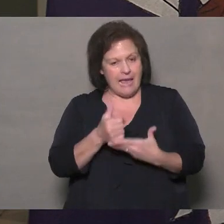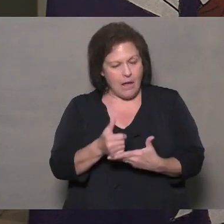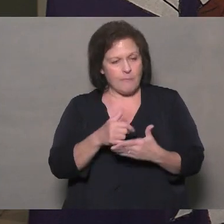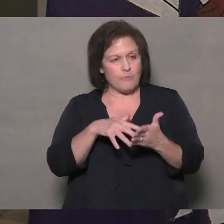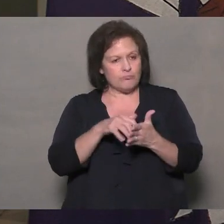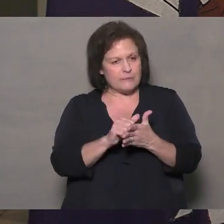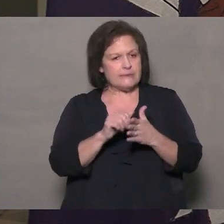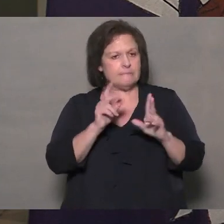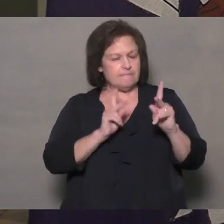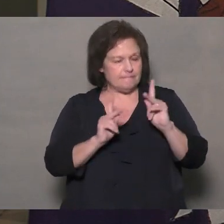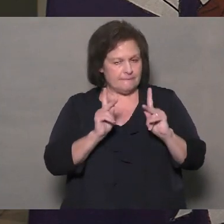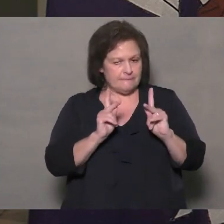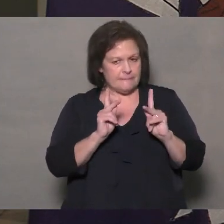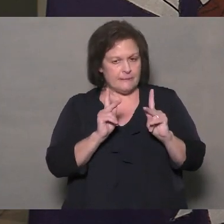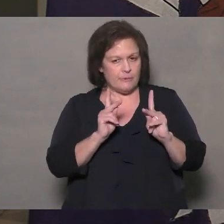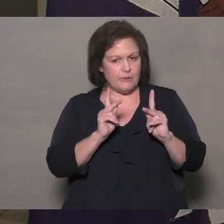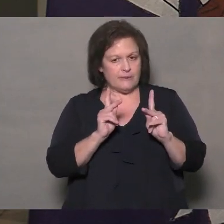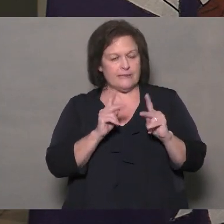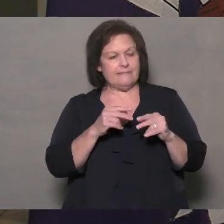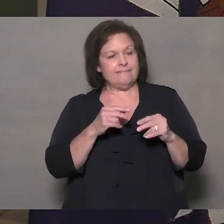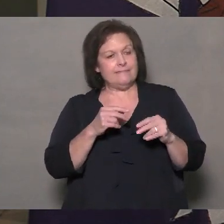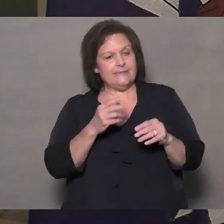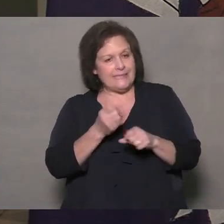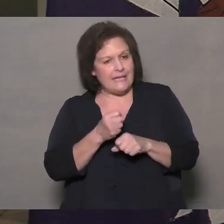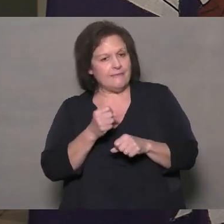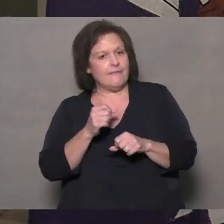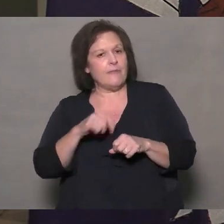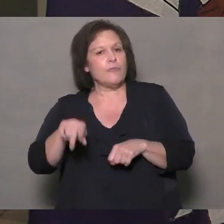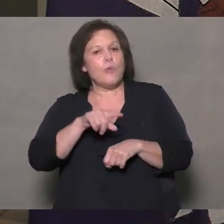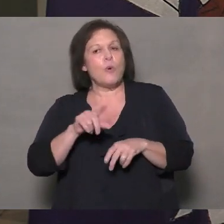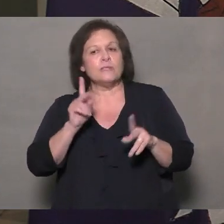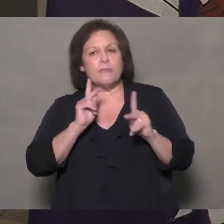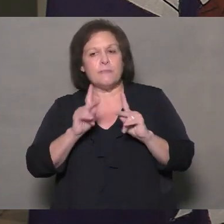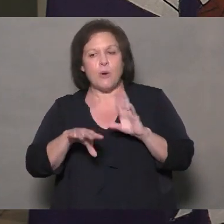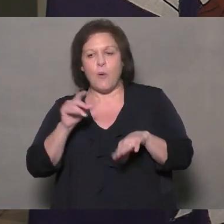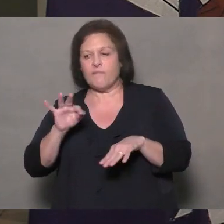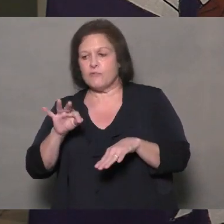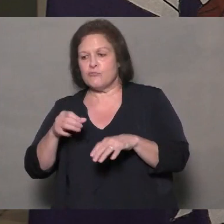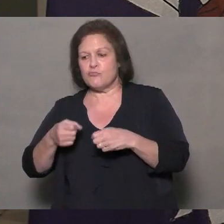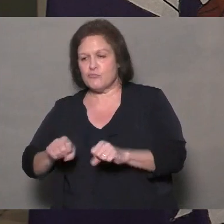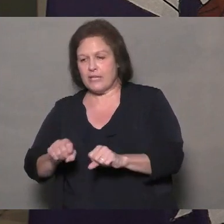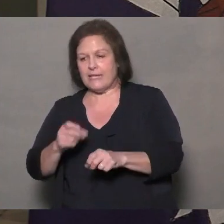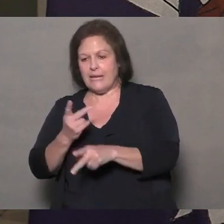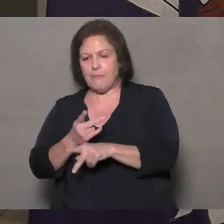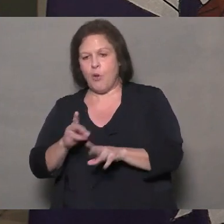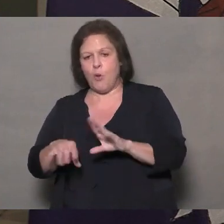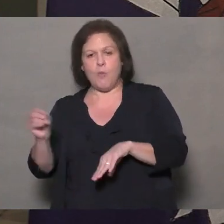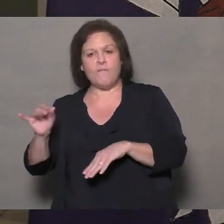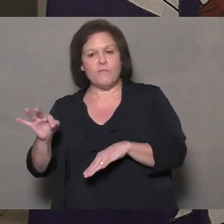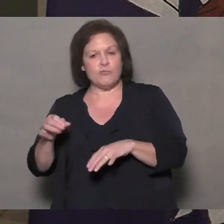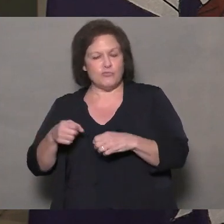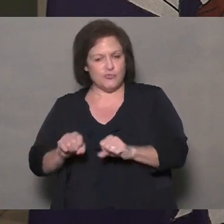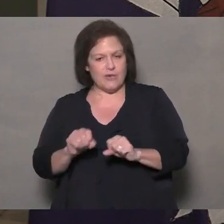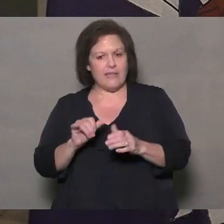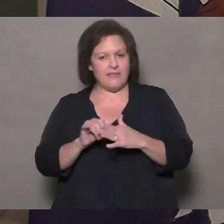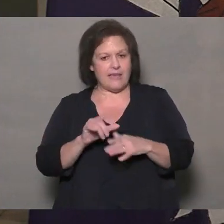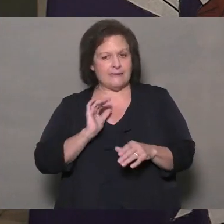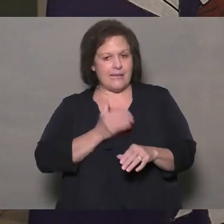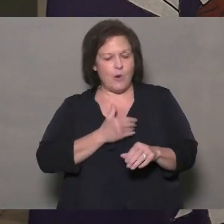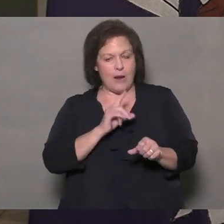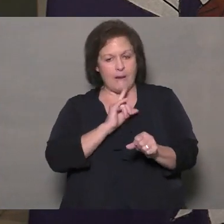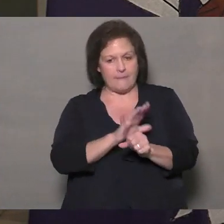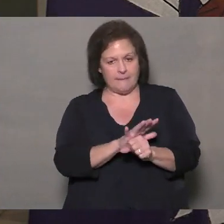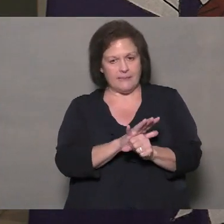vulnerable population, getting our people off the street and keeping them off the street. That is our